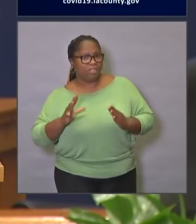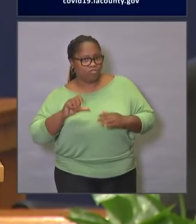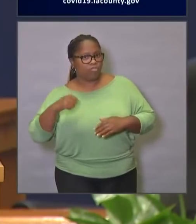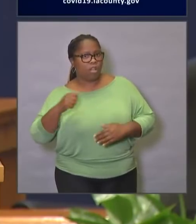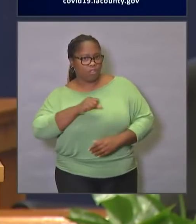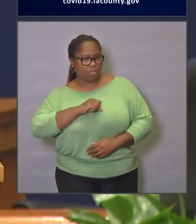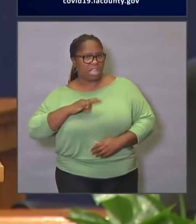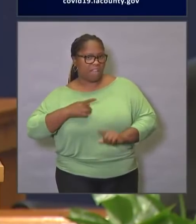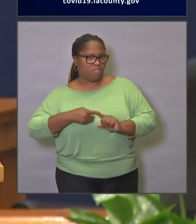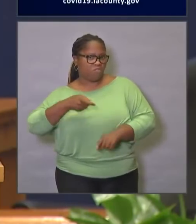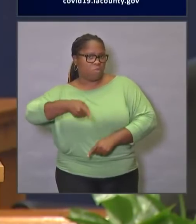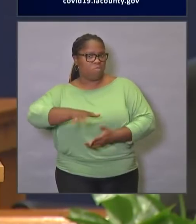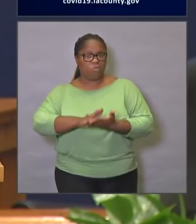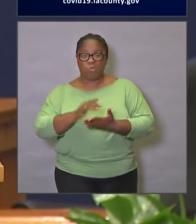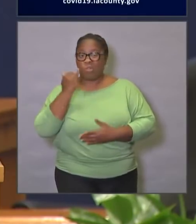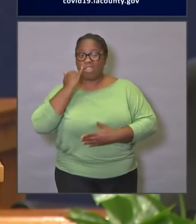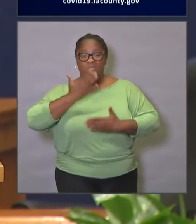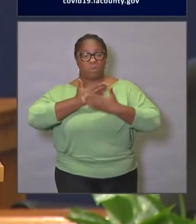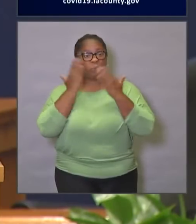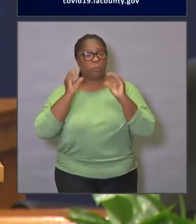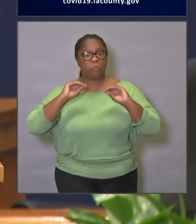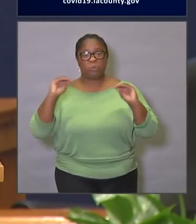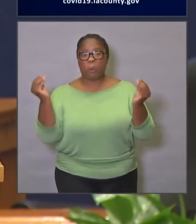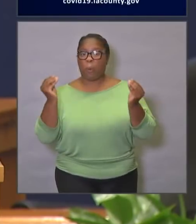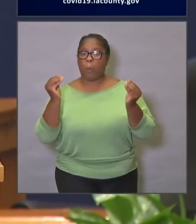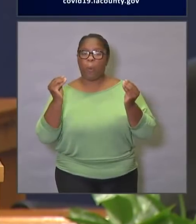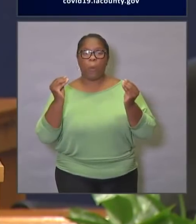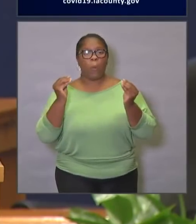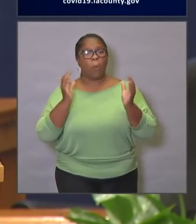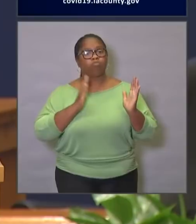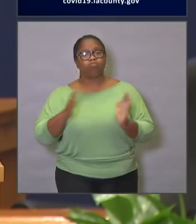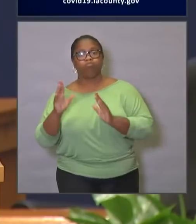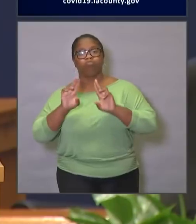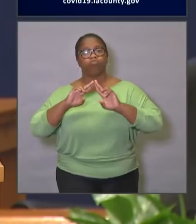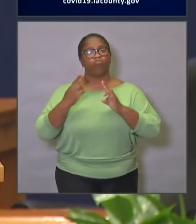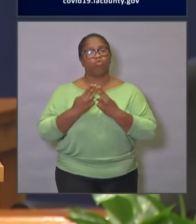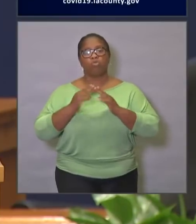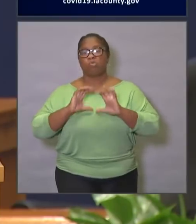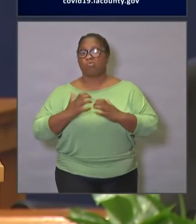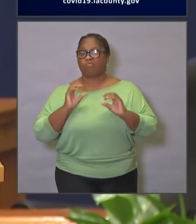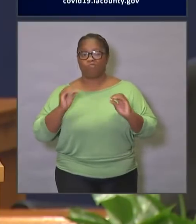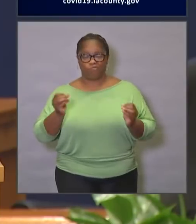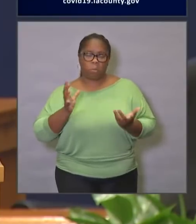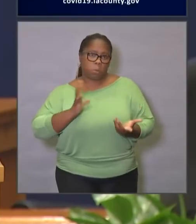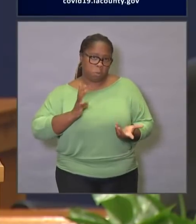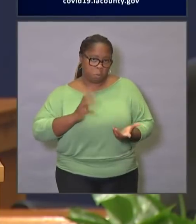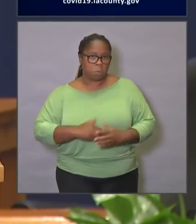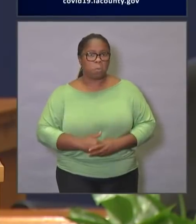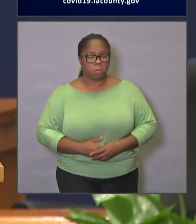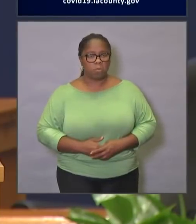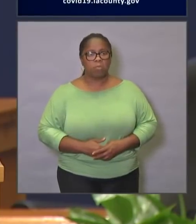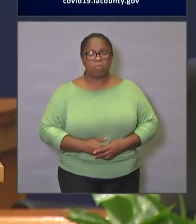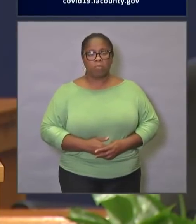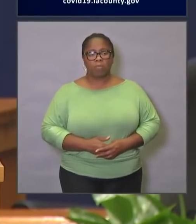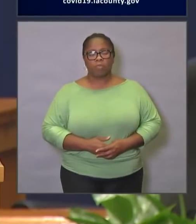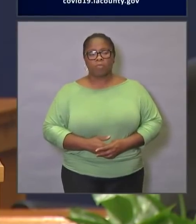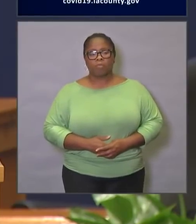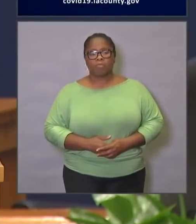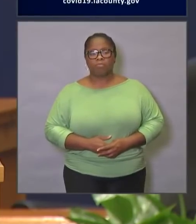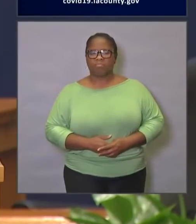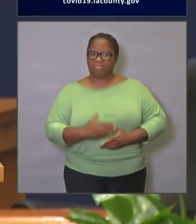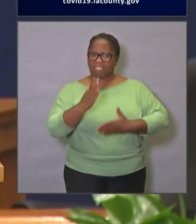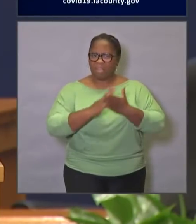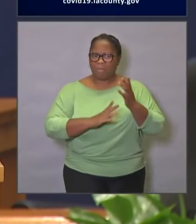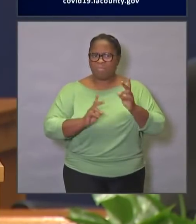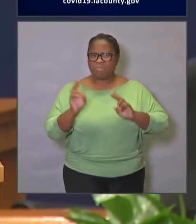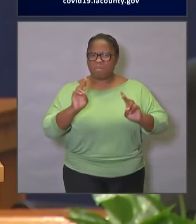in a school that has no organized group representing them. And I know there's been some